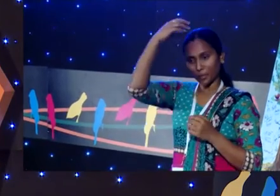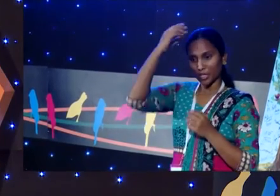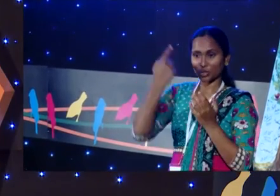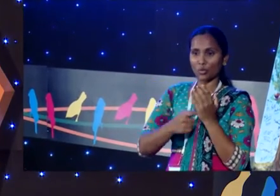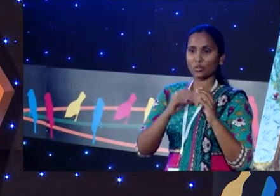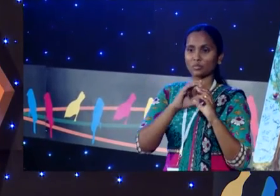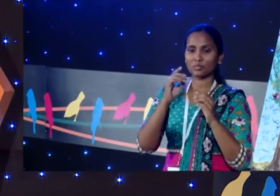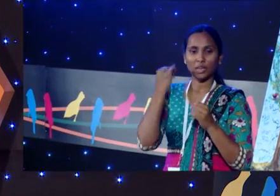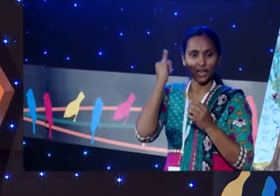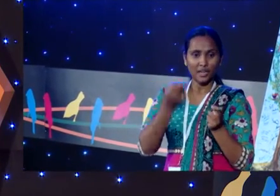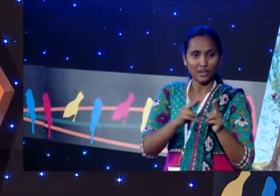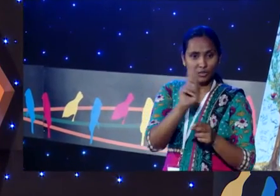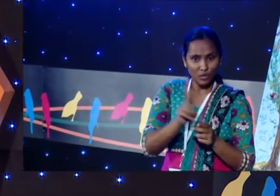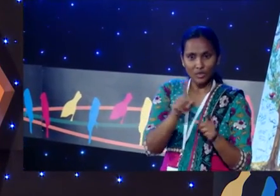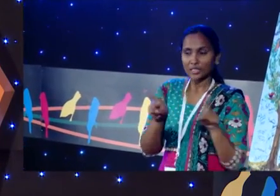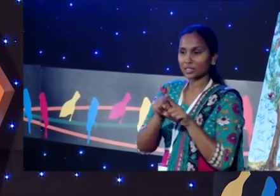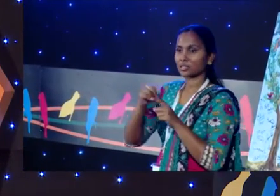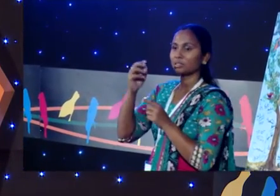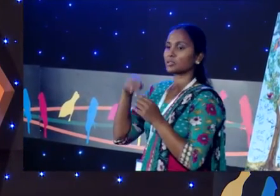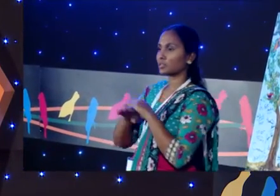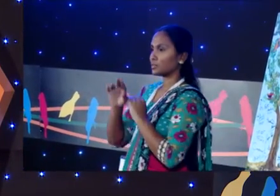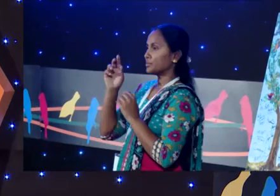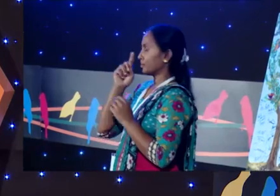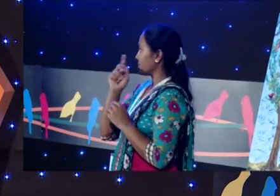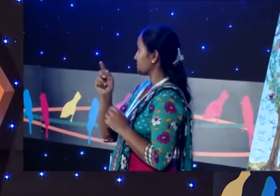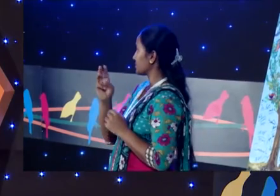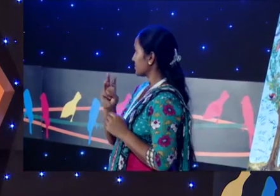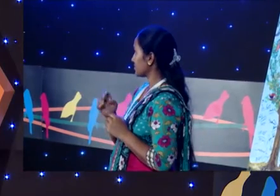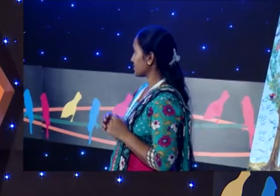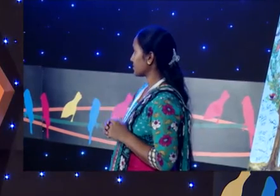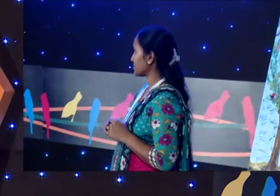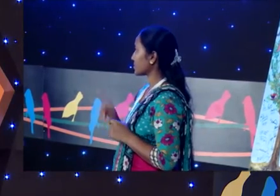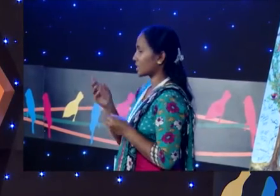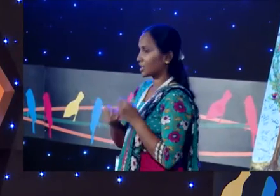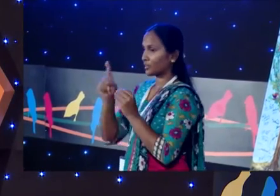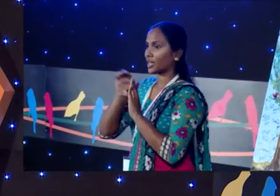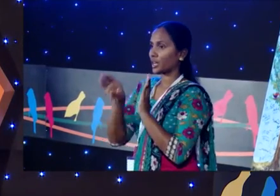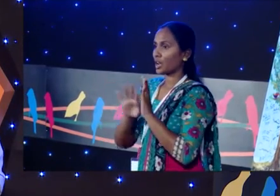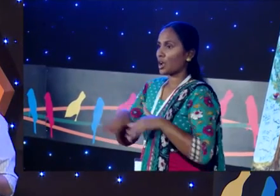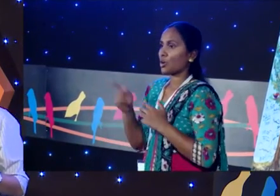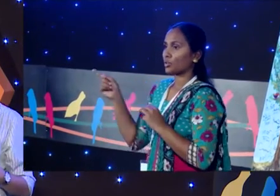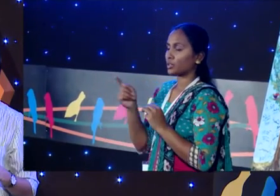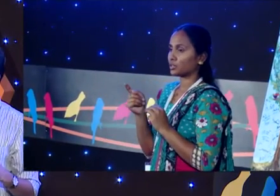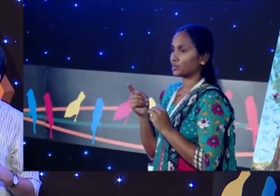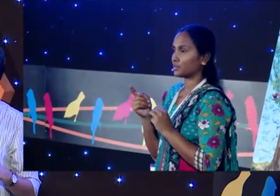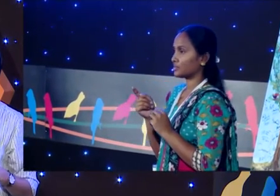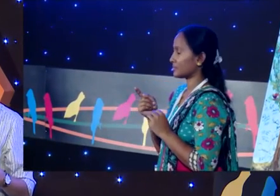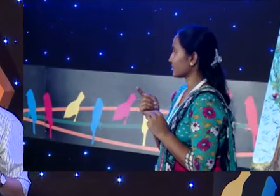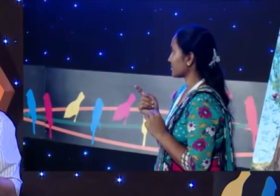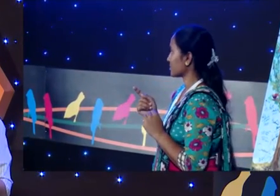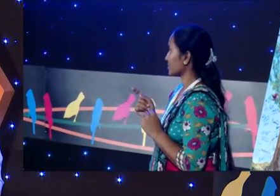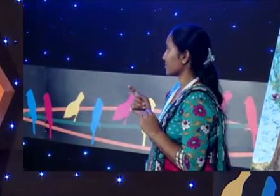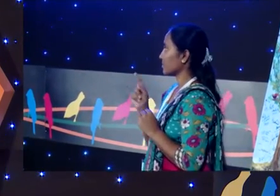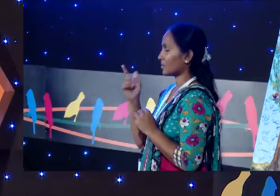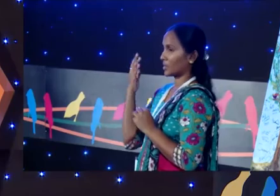if it can work in a community in Tamil Nadu. And it's actually happening. You know, so I'll give you an example of how we really, you know, so this was a, like, just a